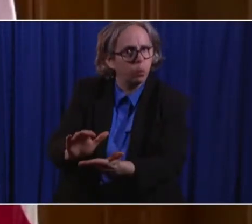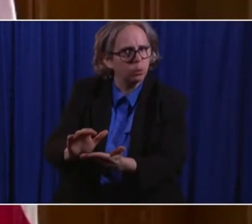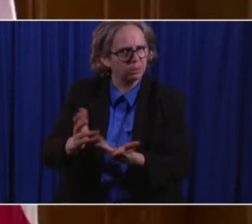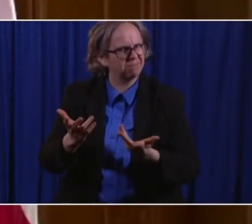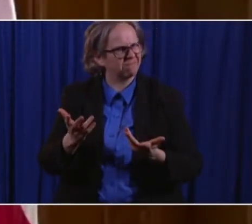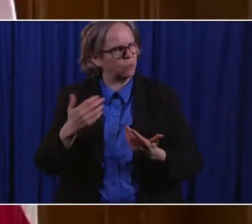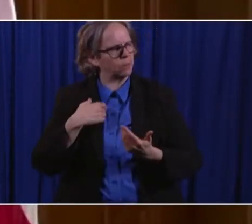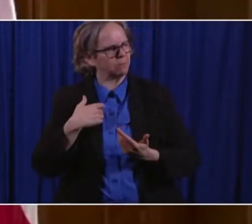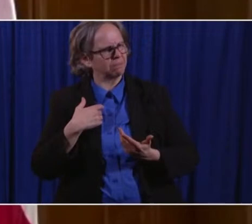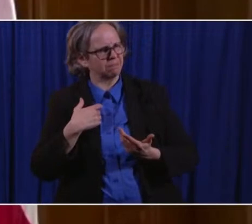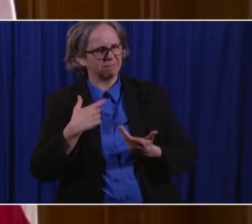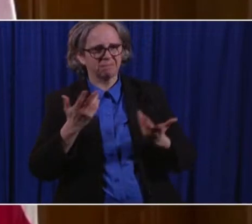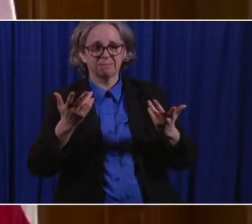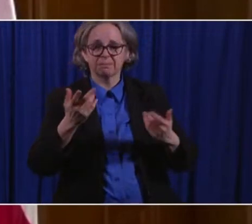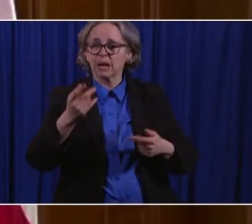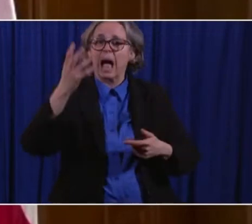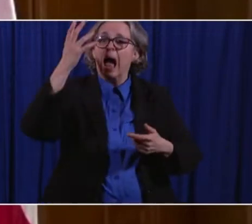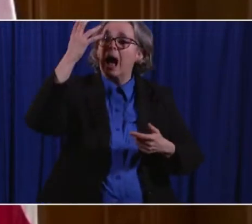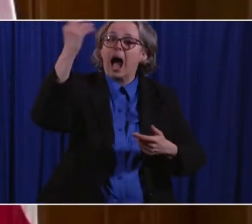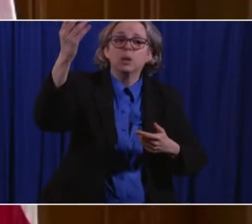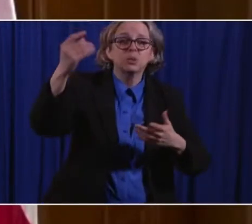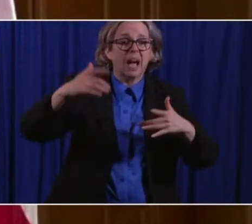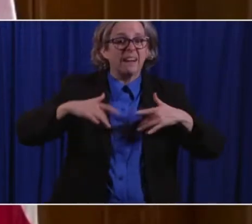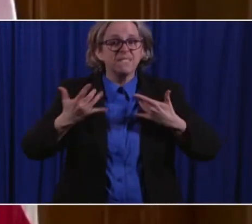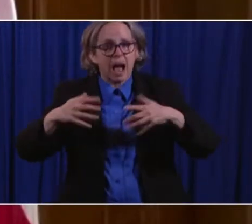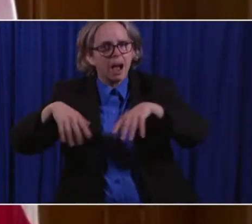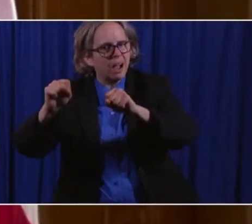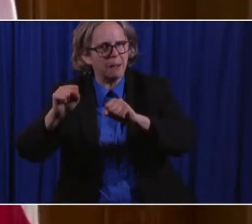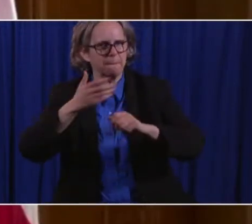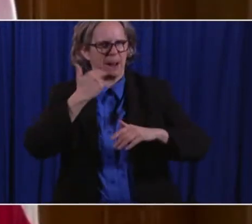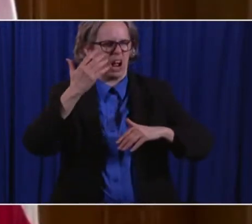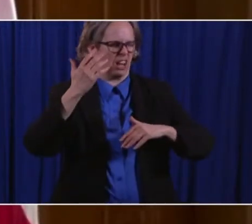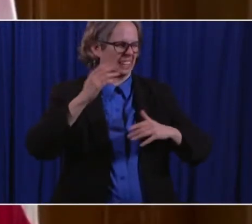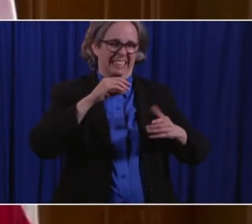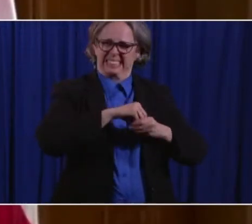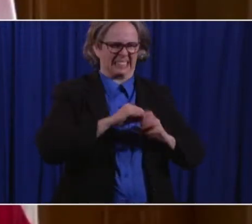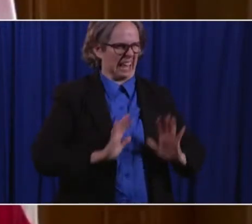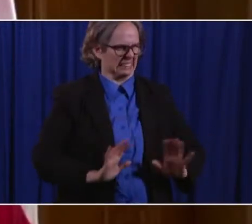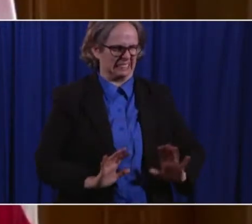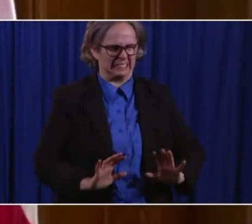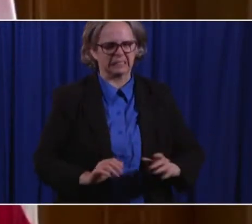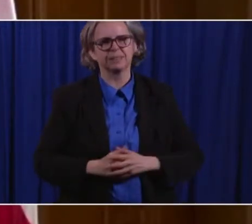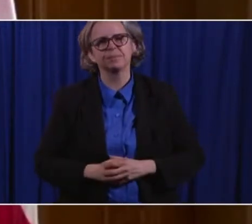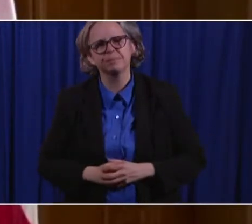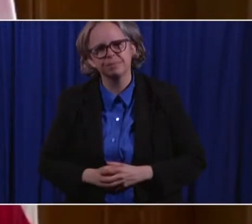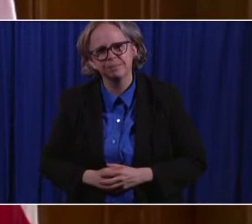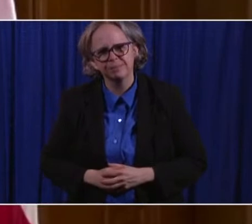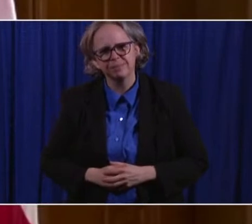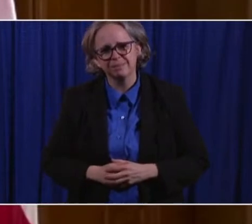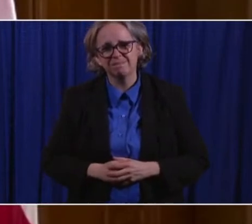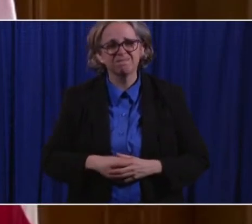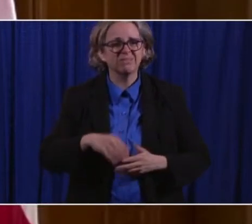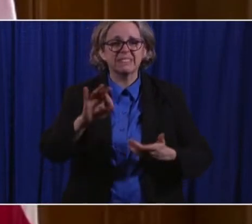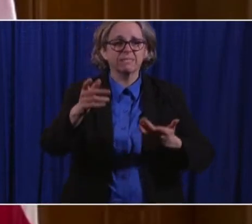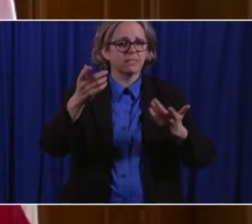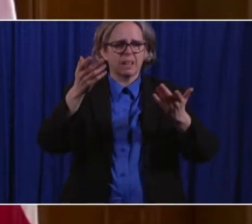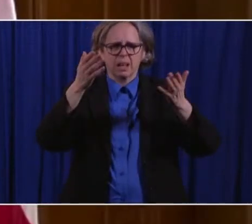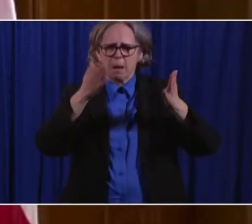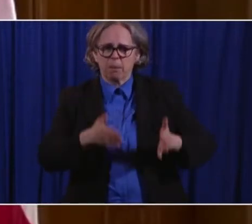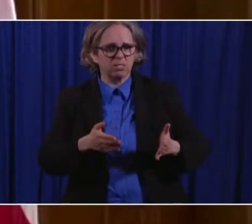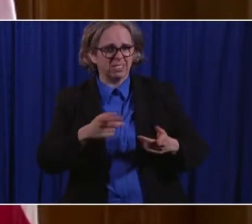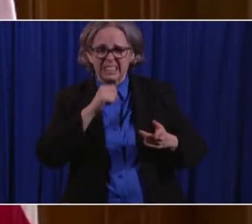inside, that if you're with someone who is not living in your household,